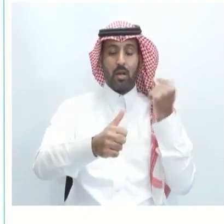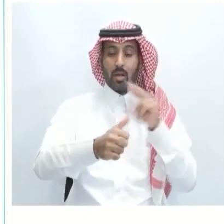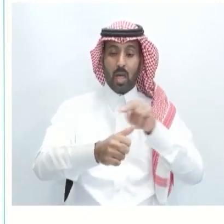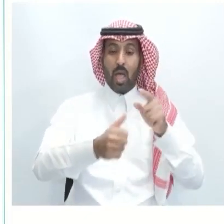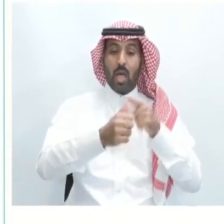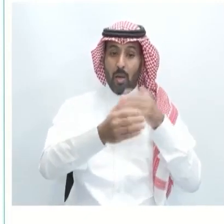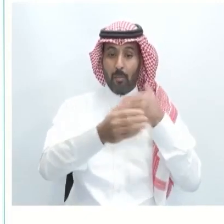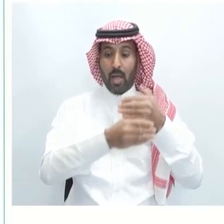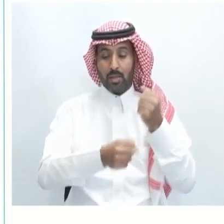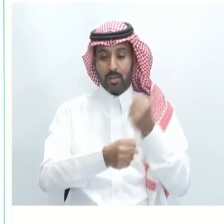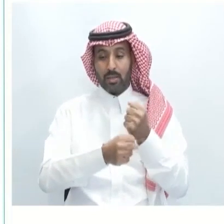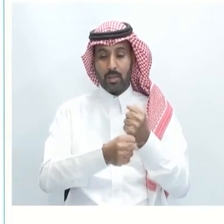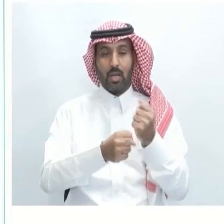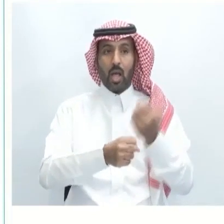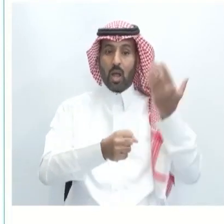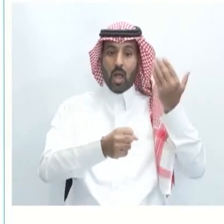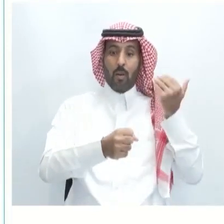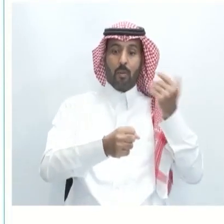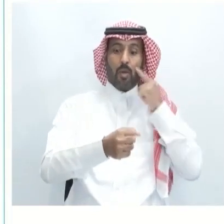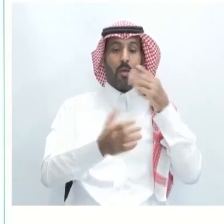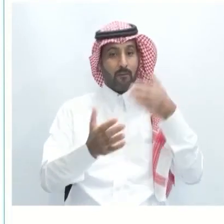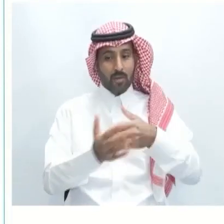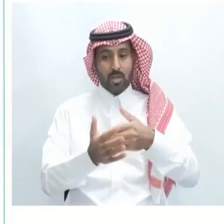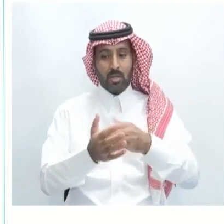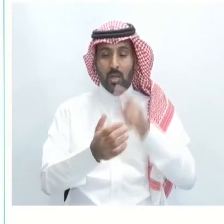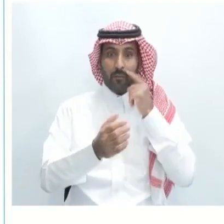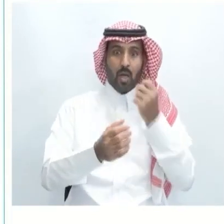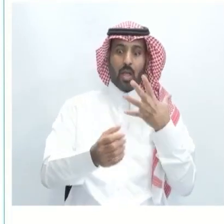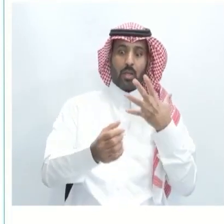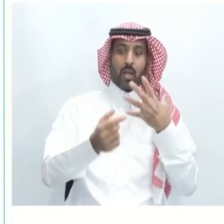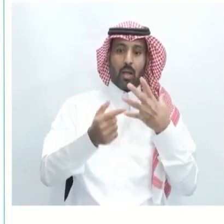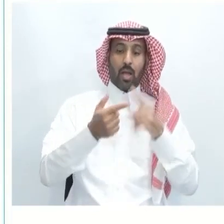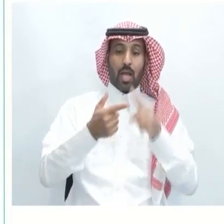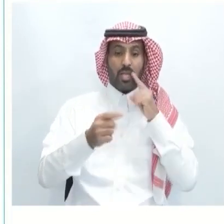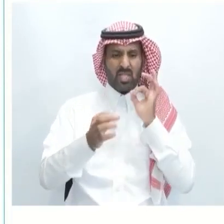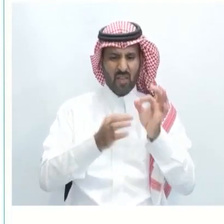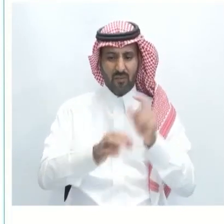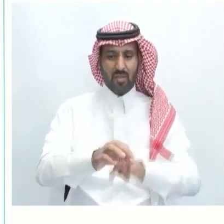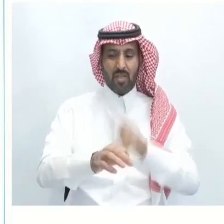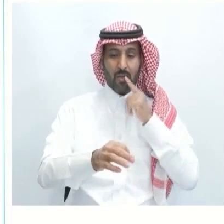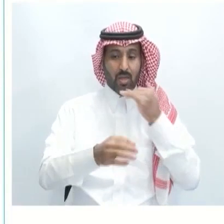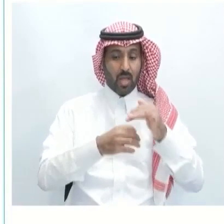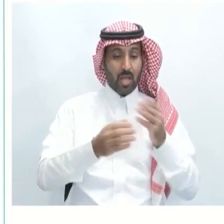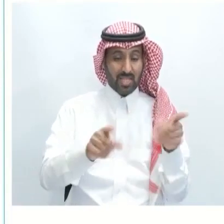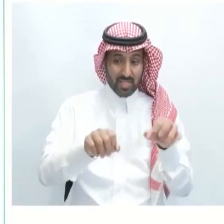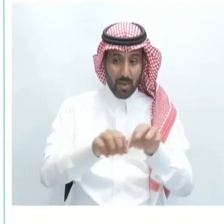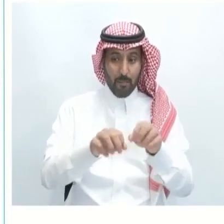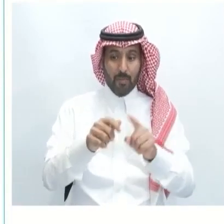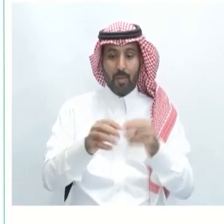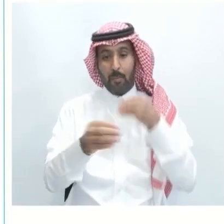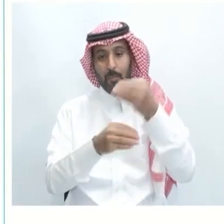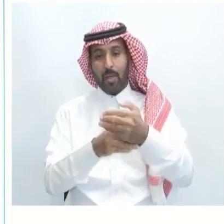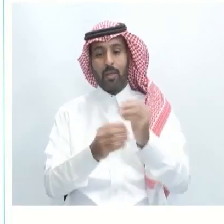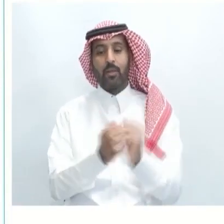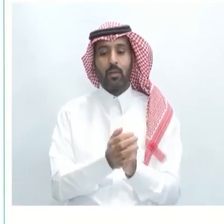here, afterwards, before, finally, suddenly, as soon as, during, next, then.